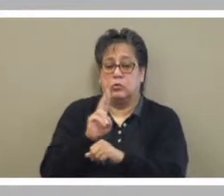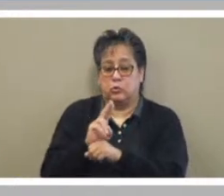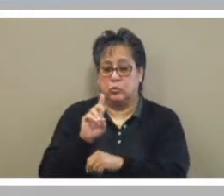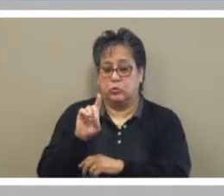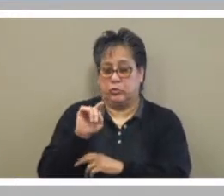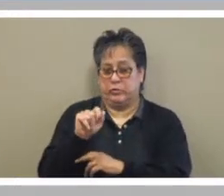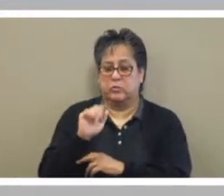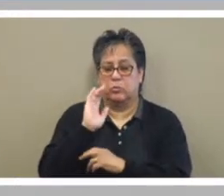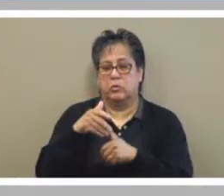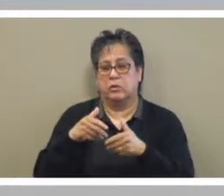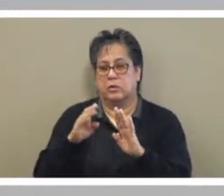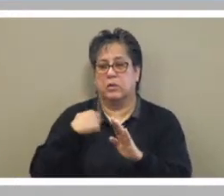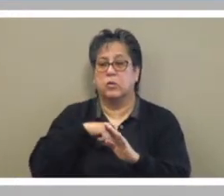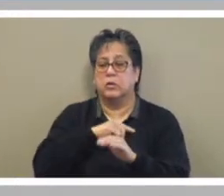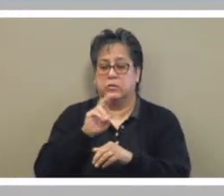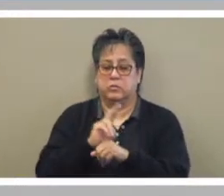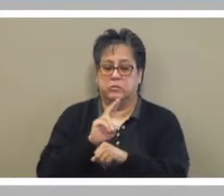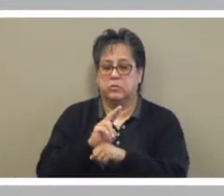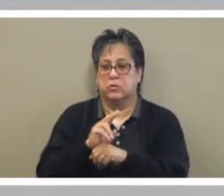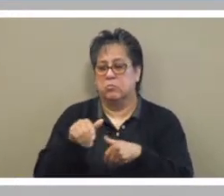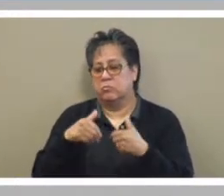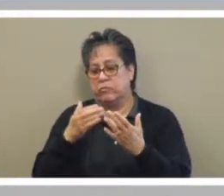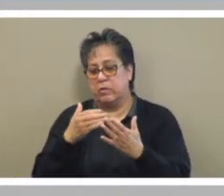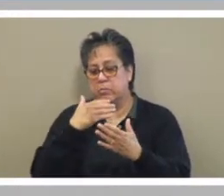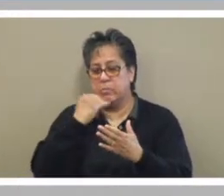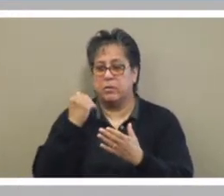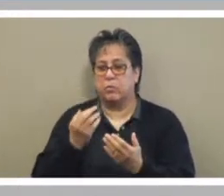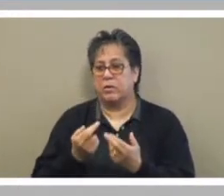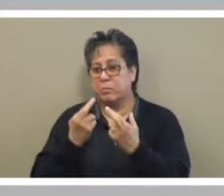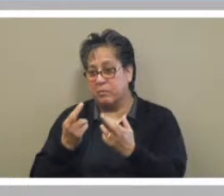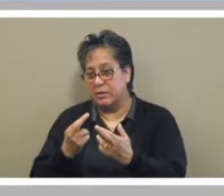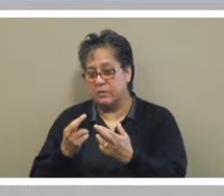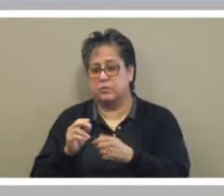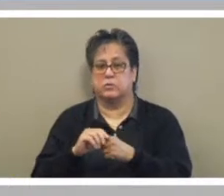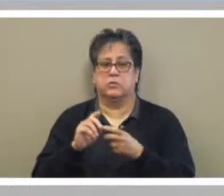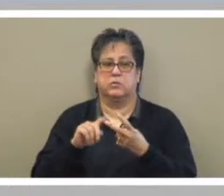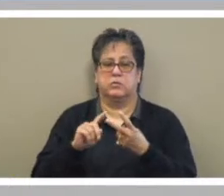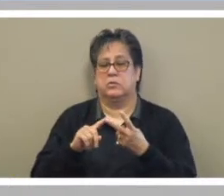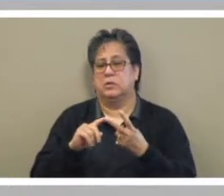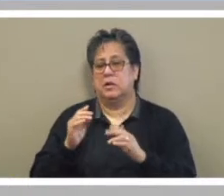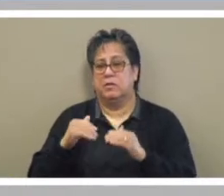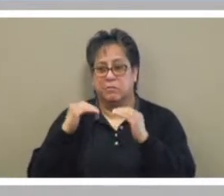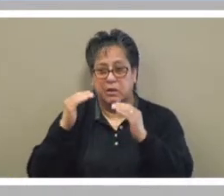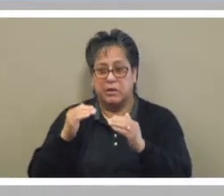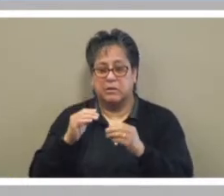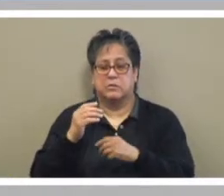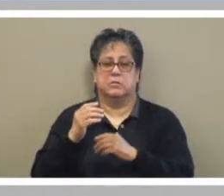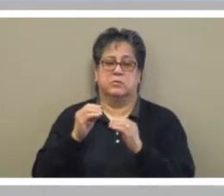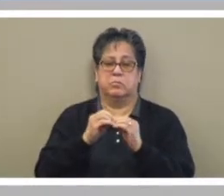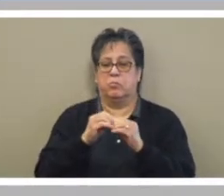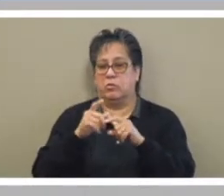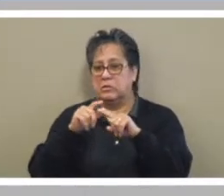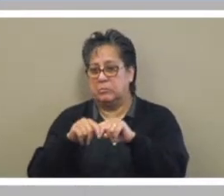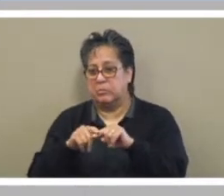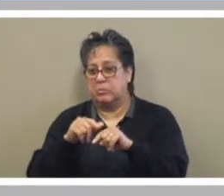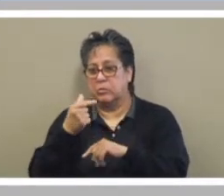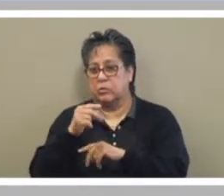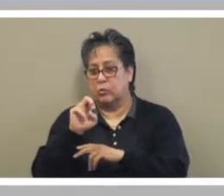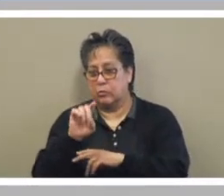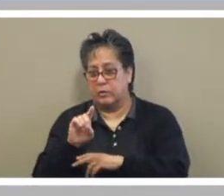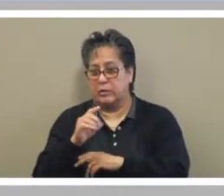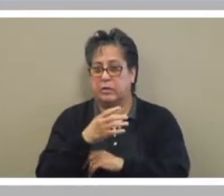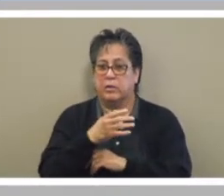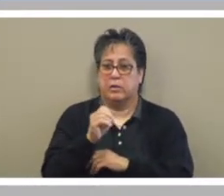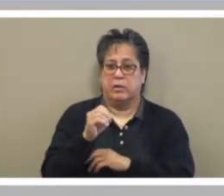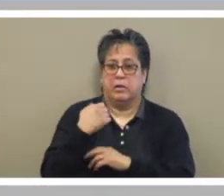allow us to provide better recommendations to our customers, advance alerts, have a more reliable grid, and